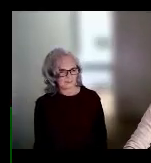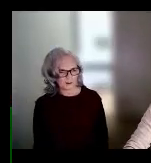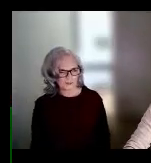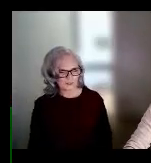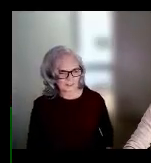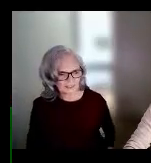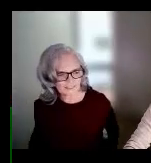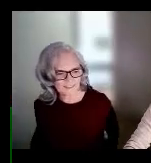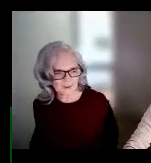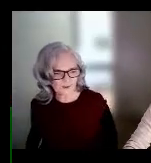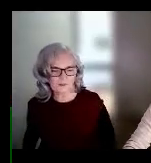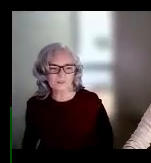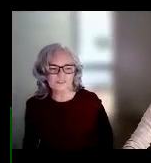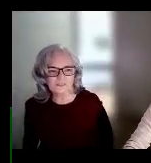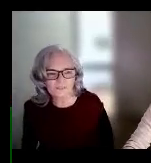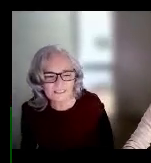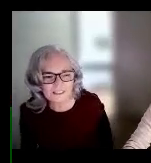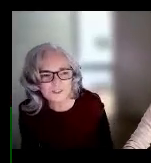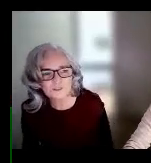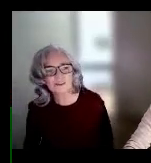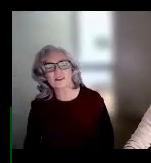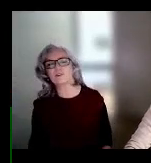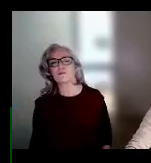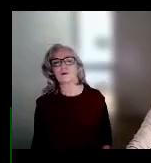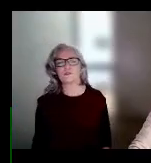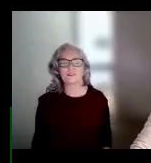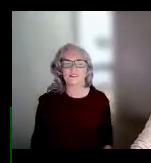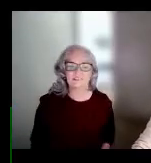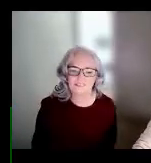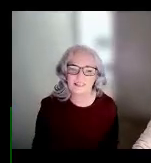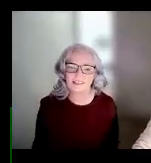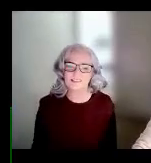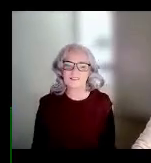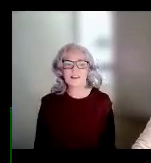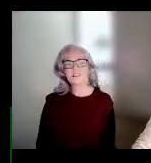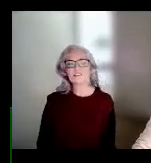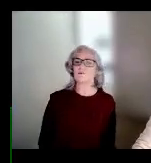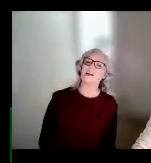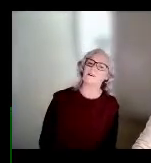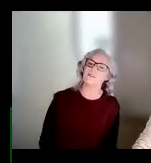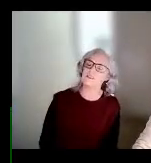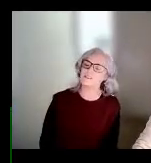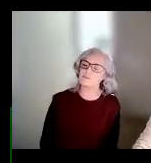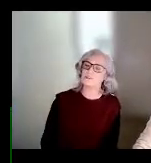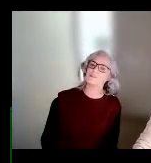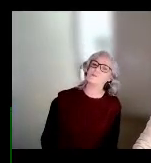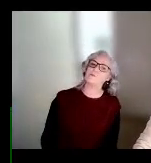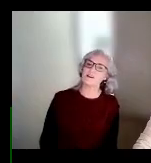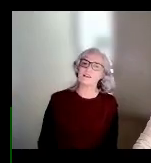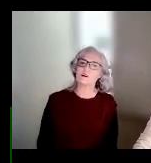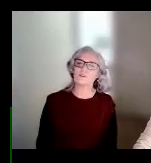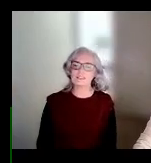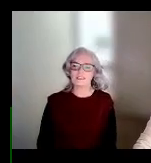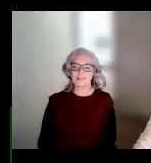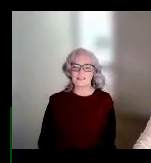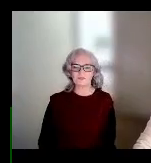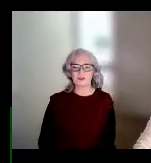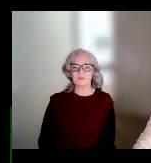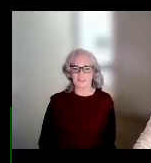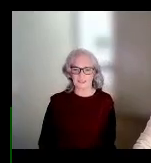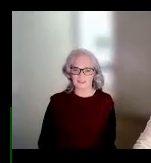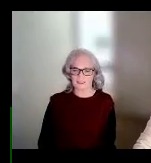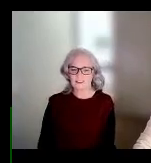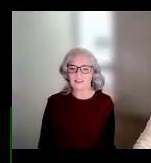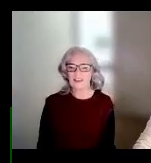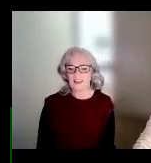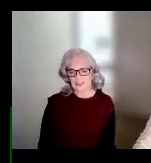Okay, so my turn again. So just flicking to another project that Samar Allen has been running on looking at